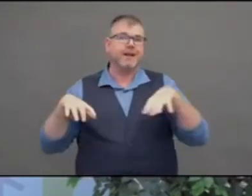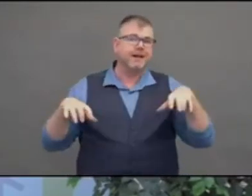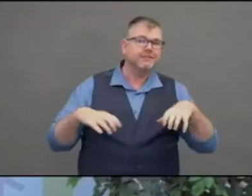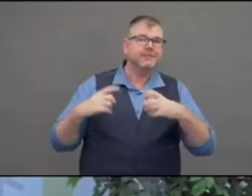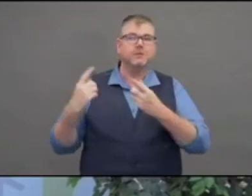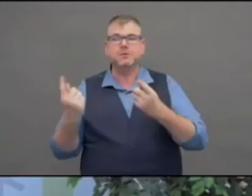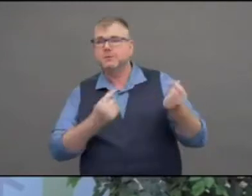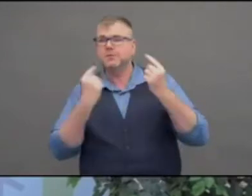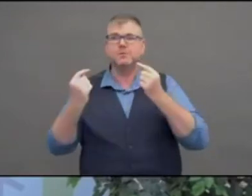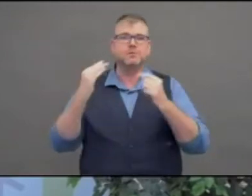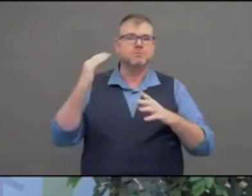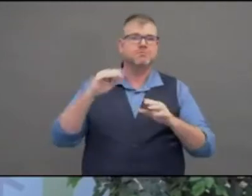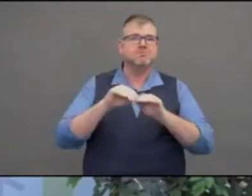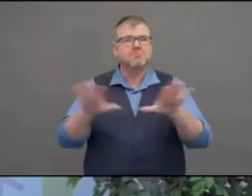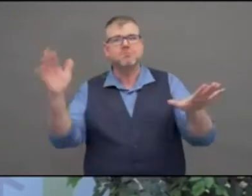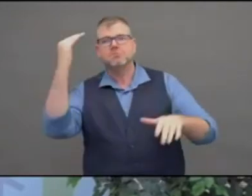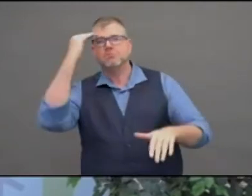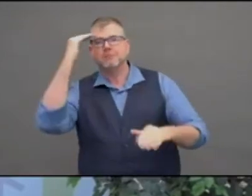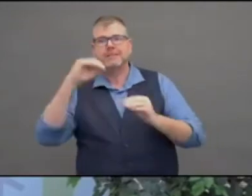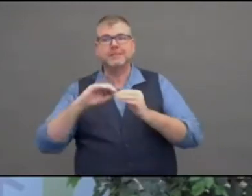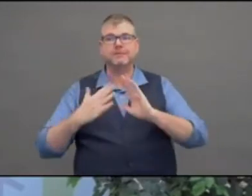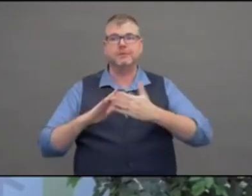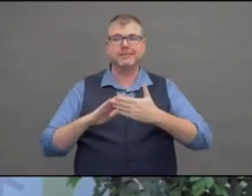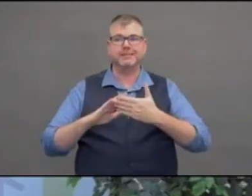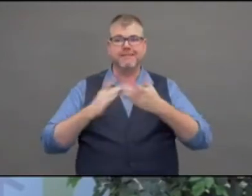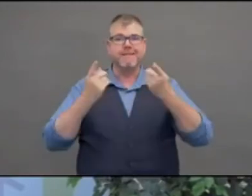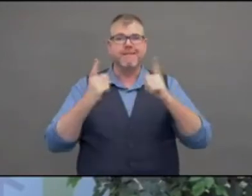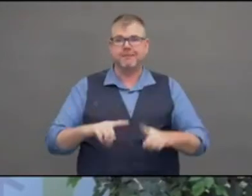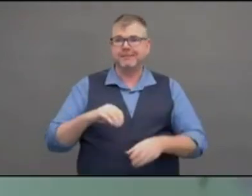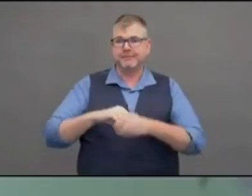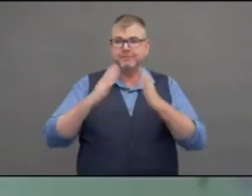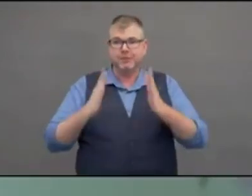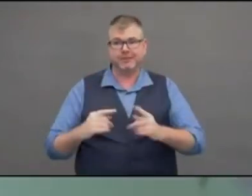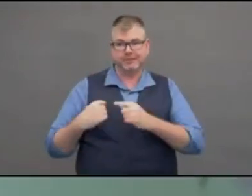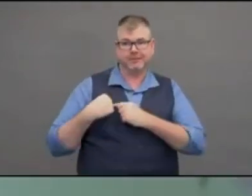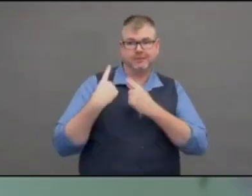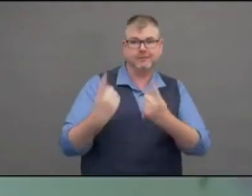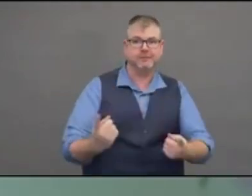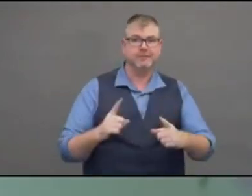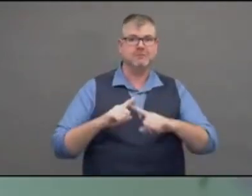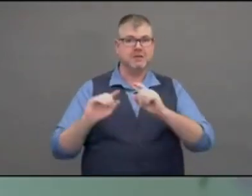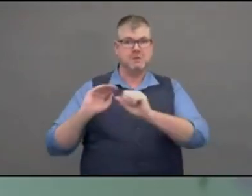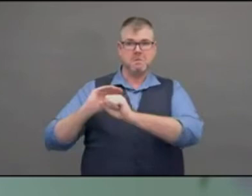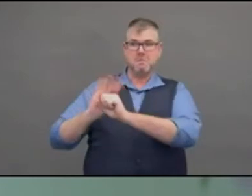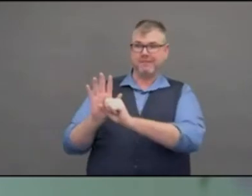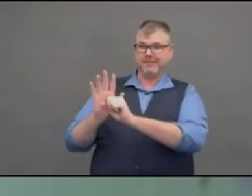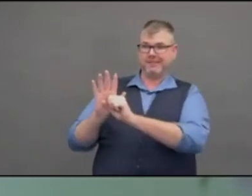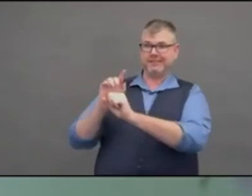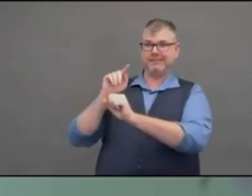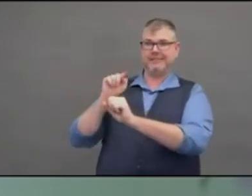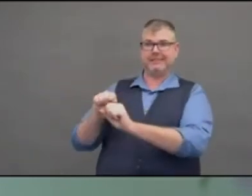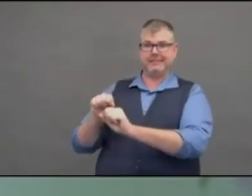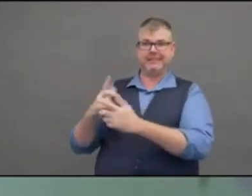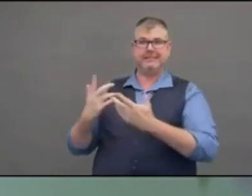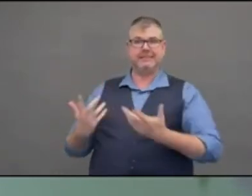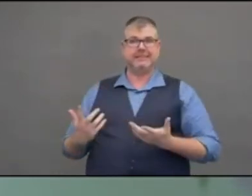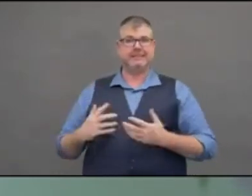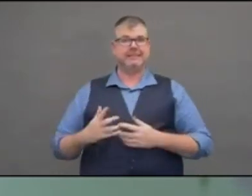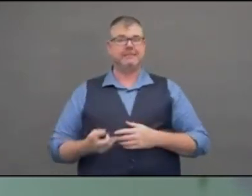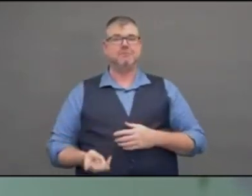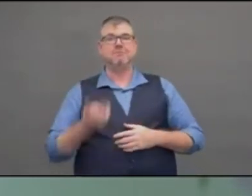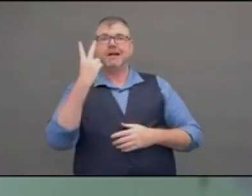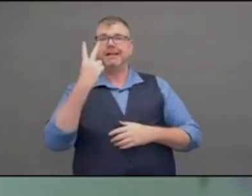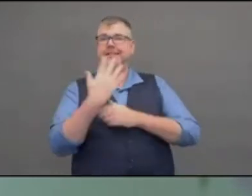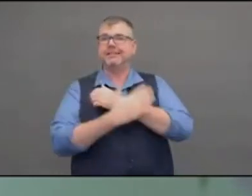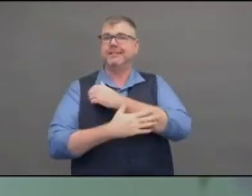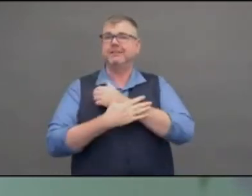in our community do happen in person, but due to COVID-19 and Binational Health Week now happening